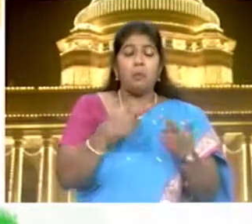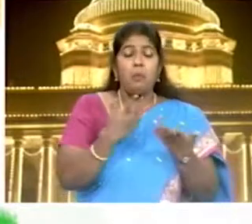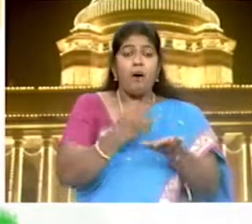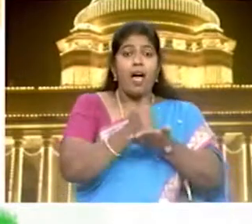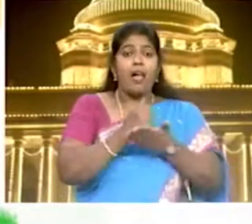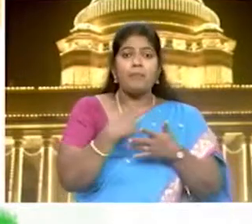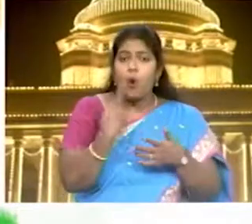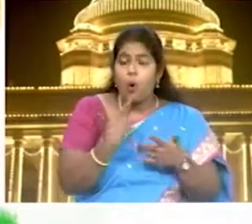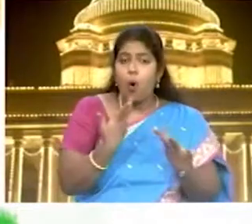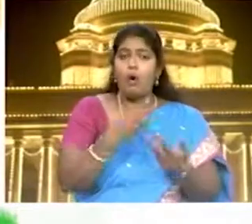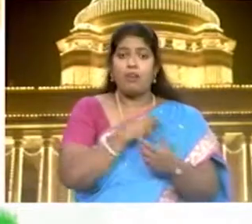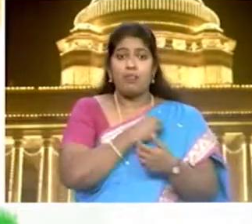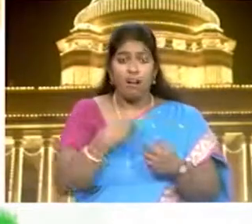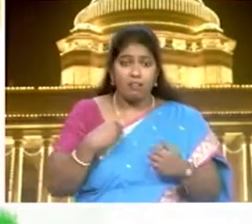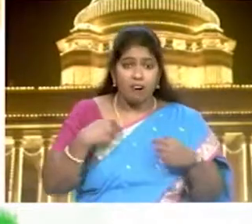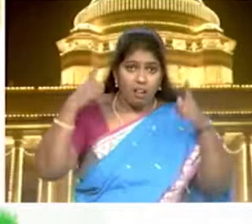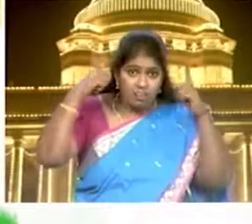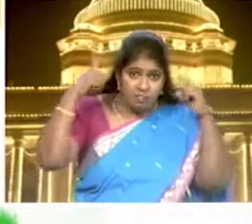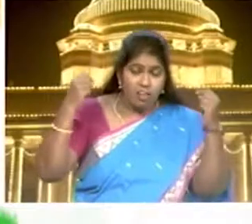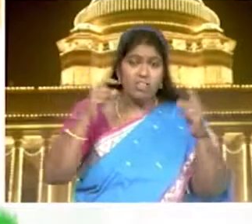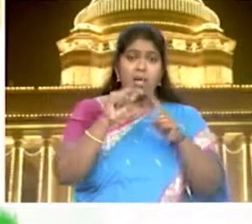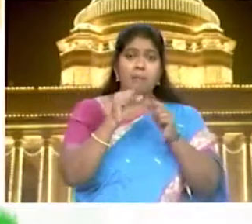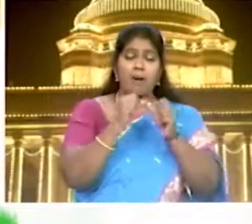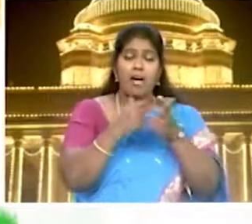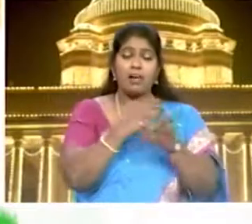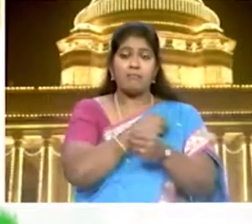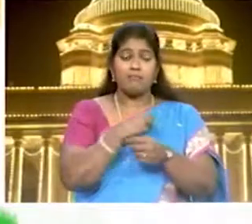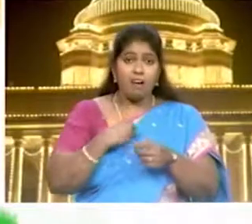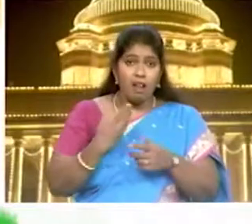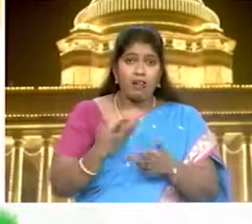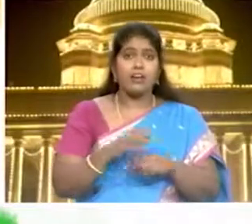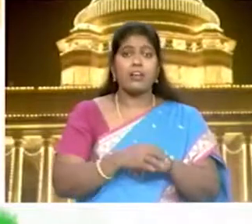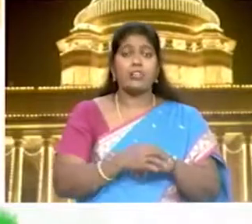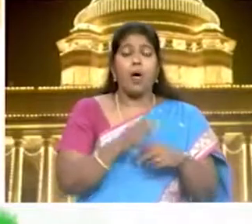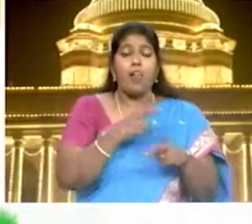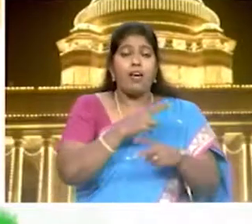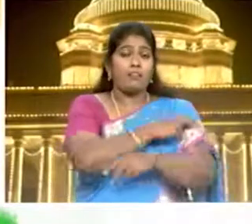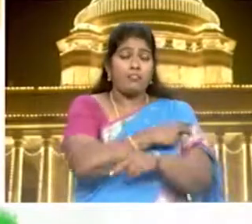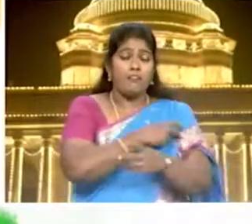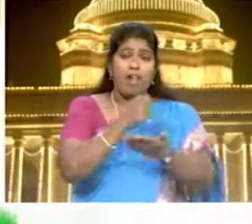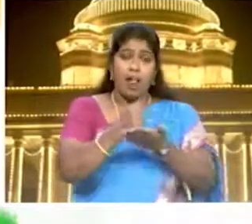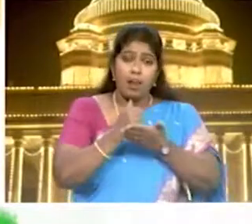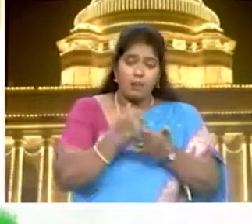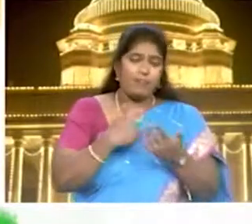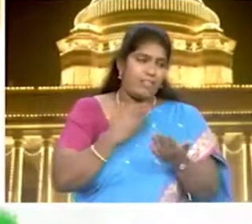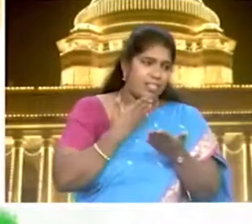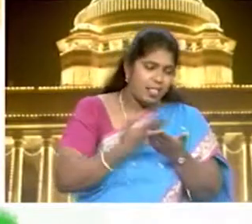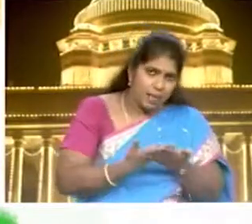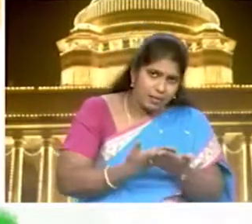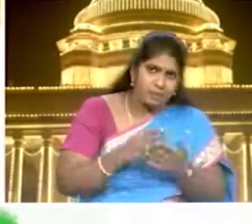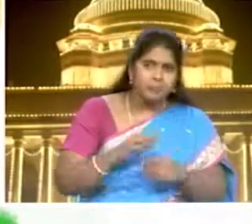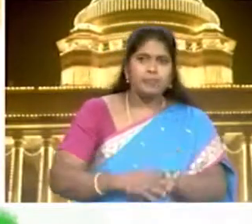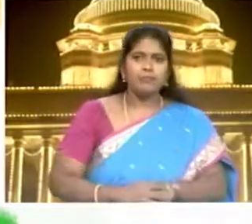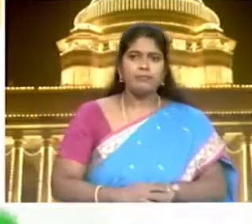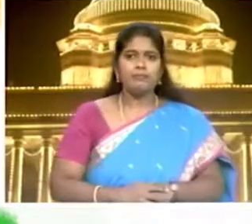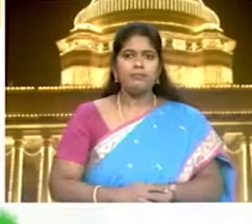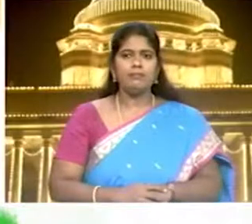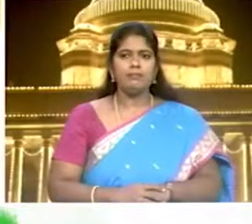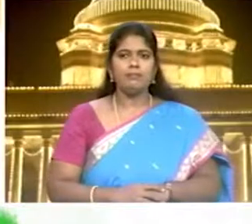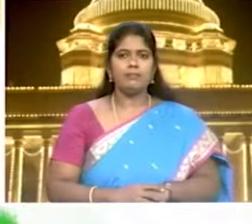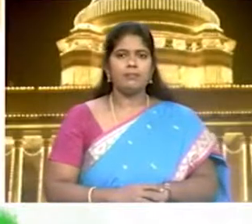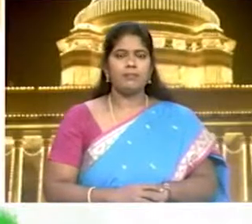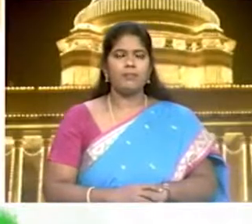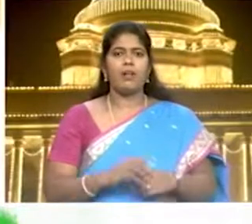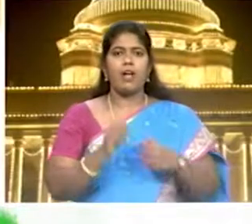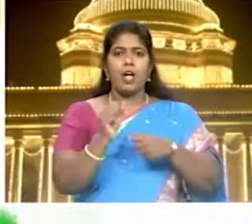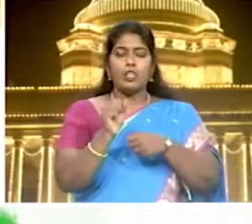staff associated with vaccination. The pandemic has uprooted lives and also economies